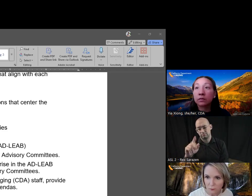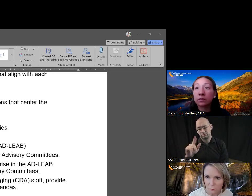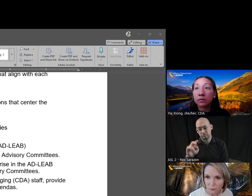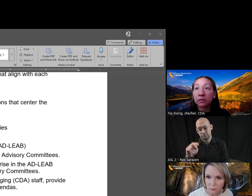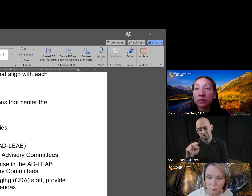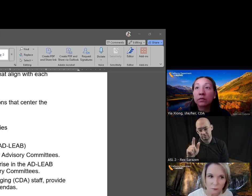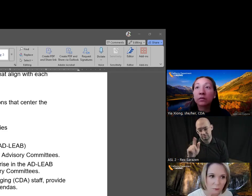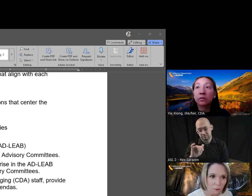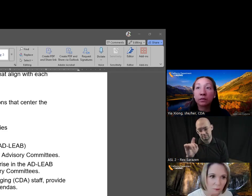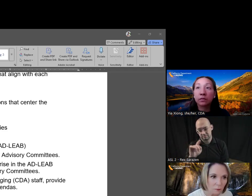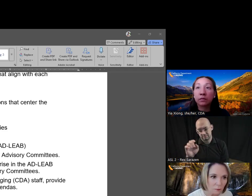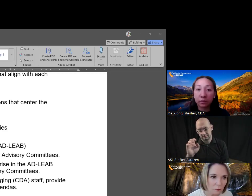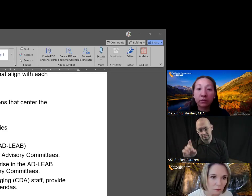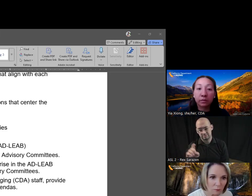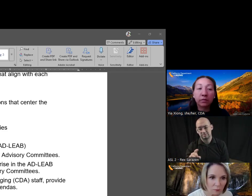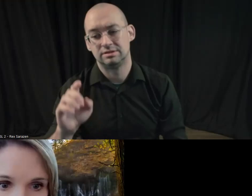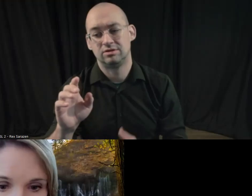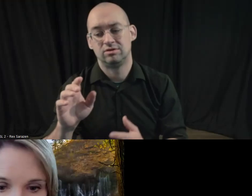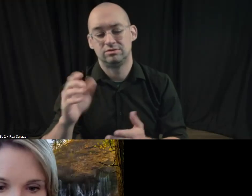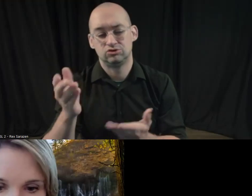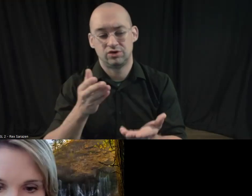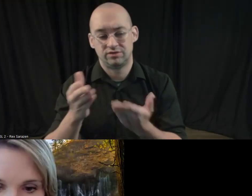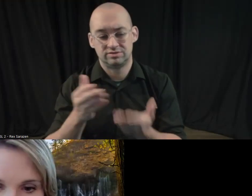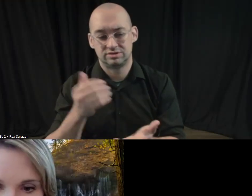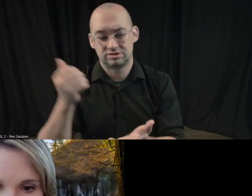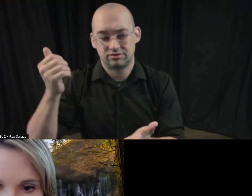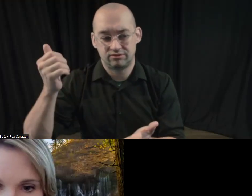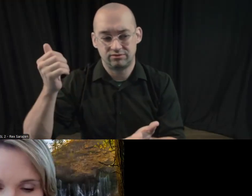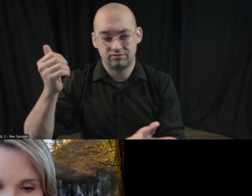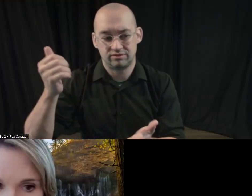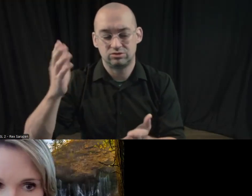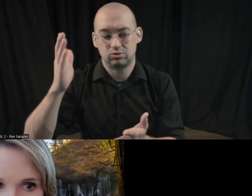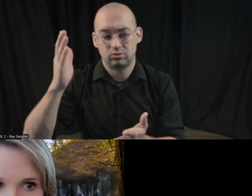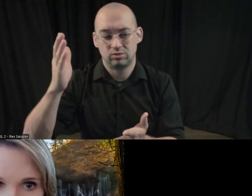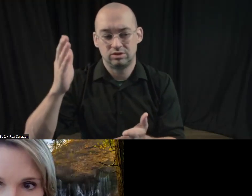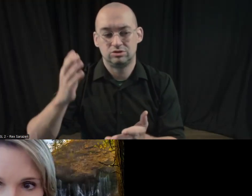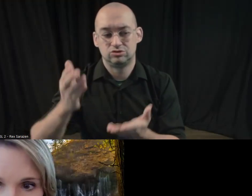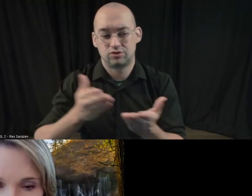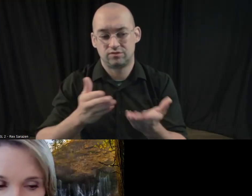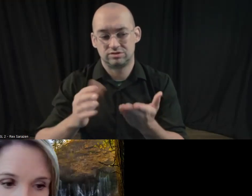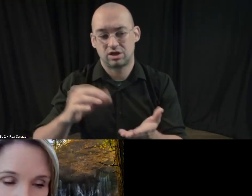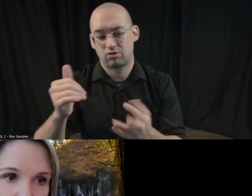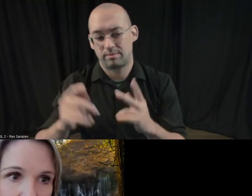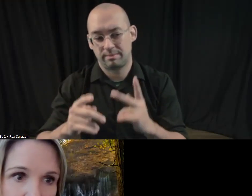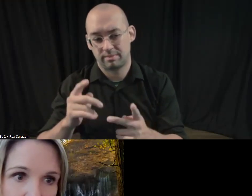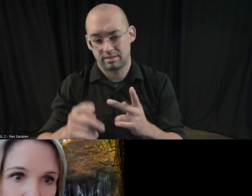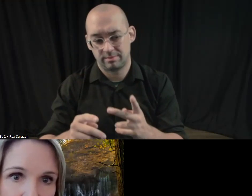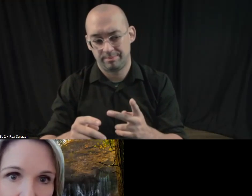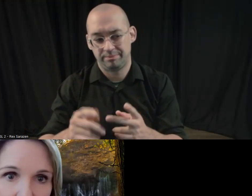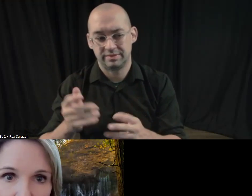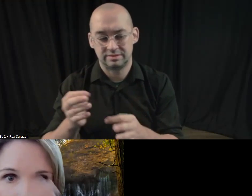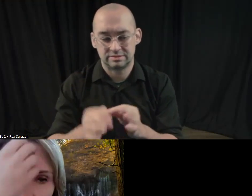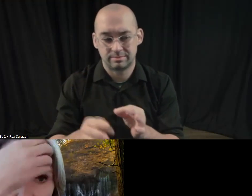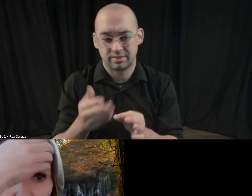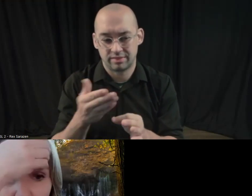that somehow our funds are going to service other people. It's a minor thing,